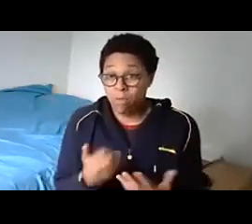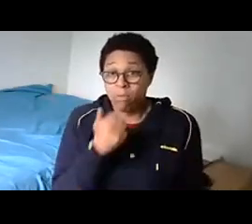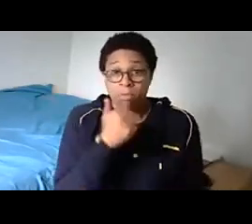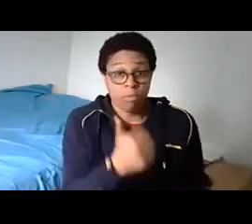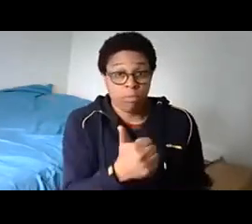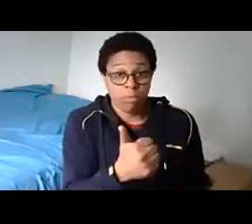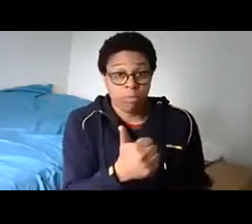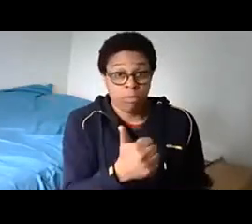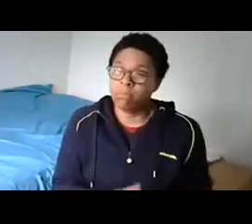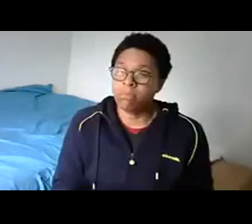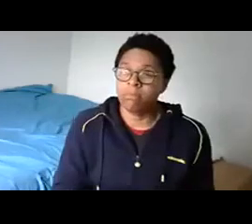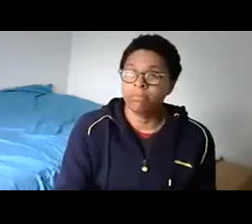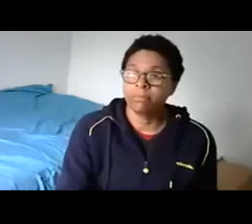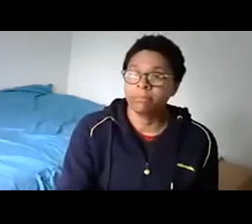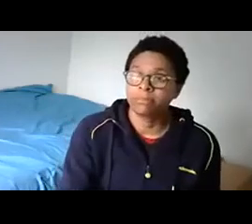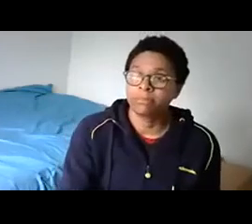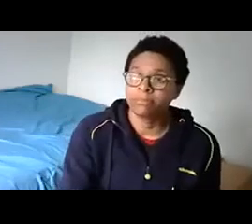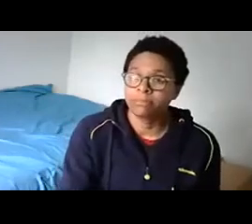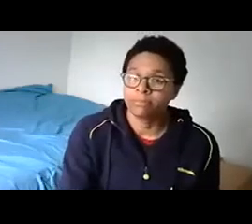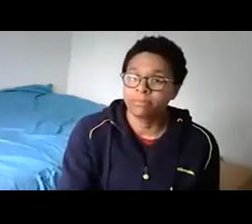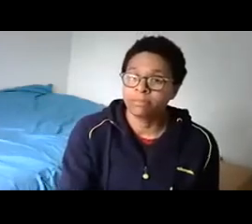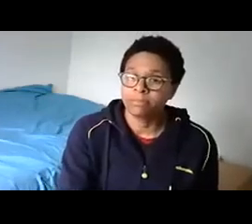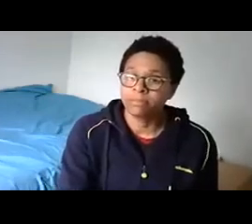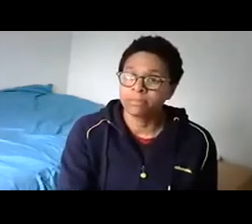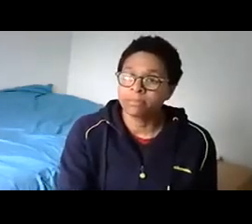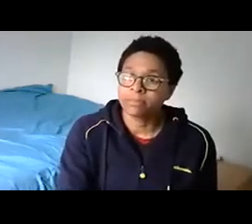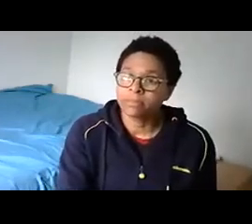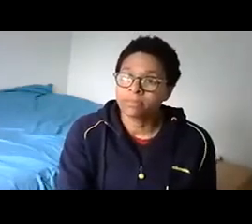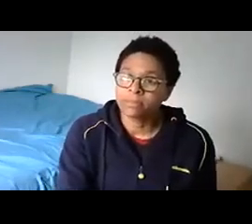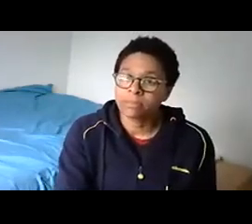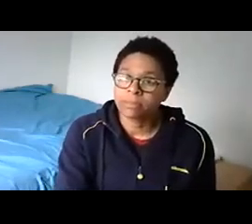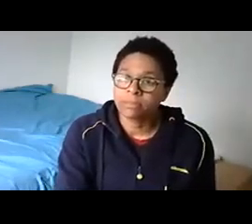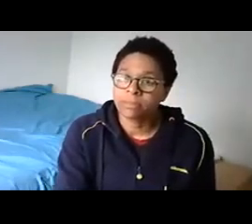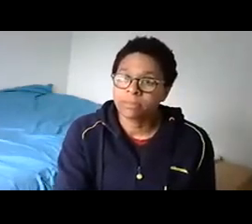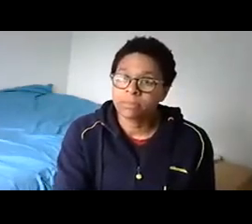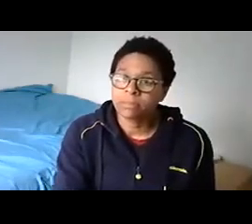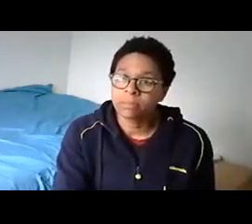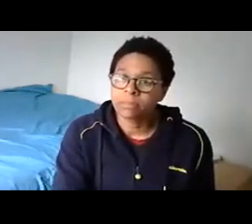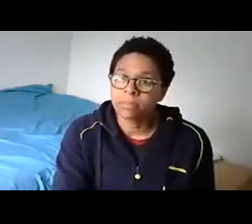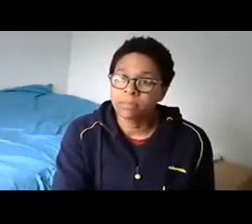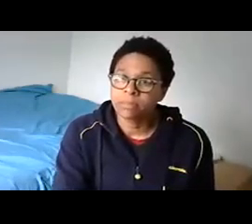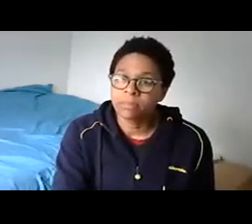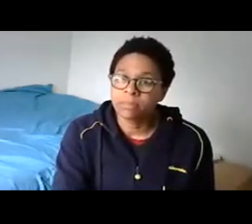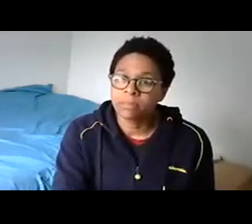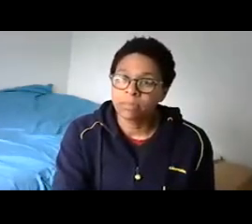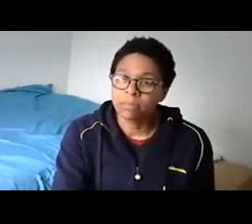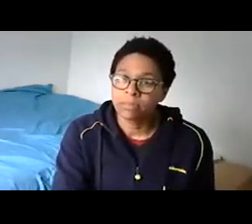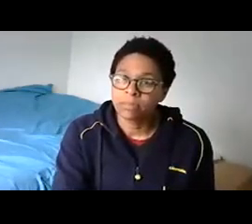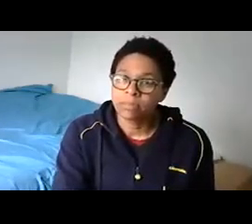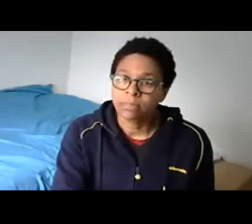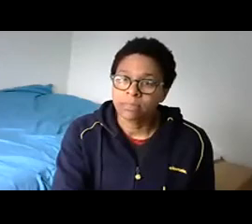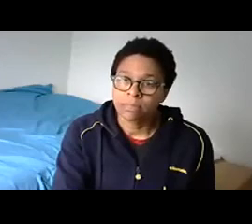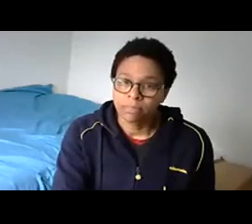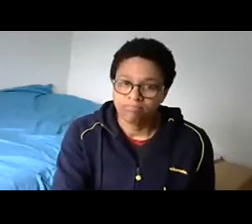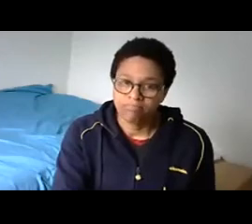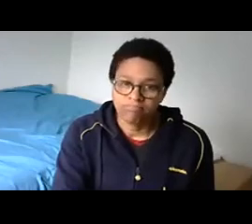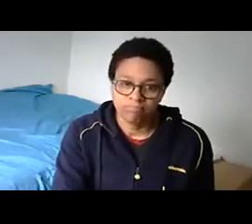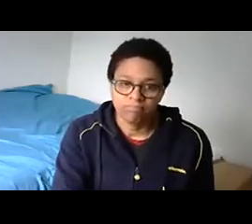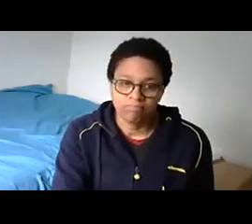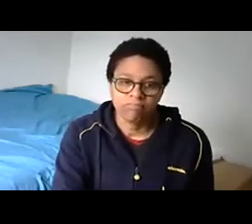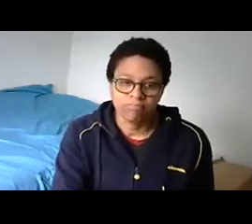to try and move things forward. So that's it from me. I don't know if there are any